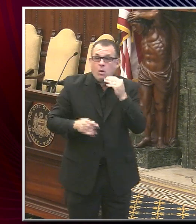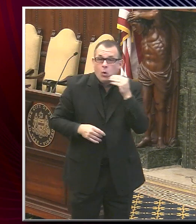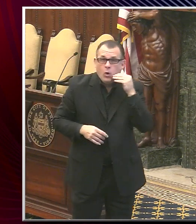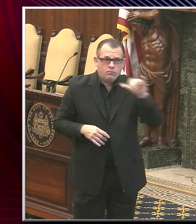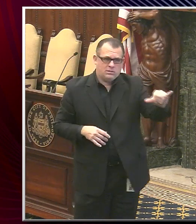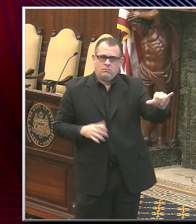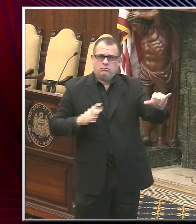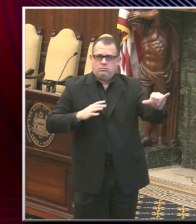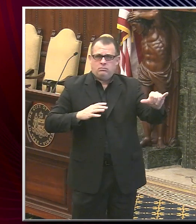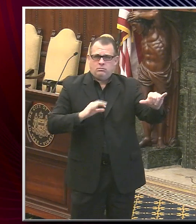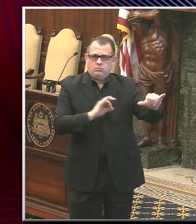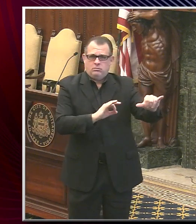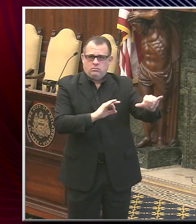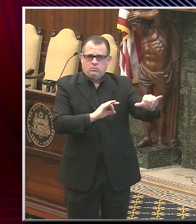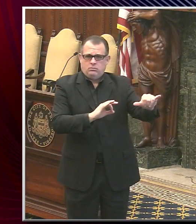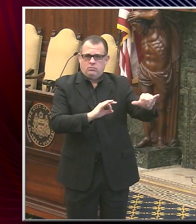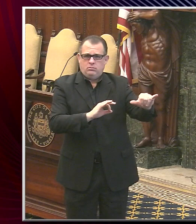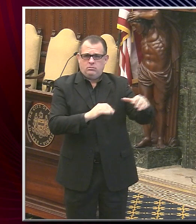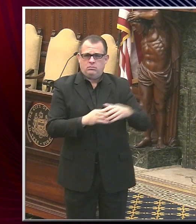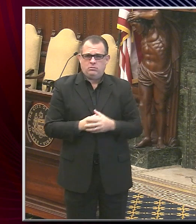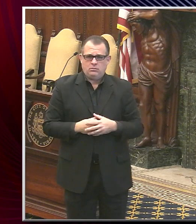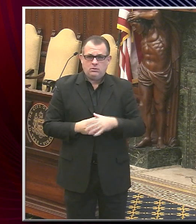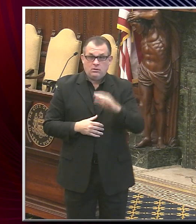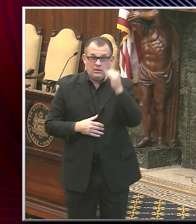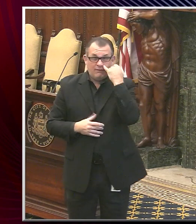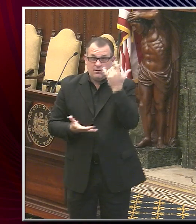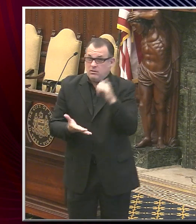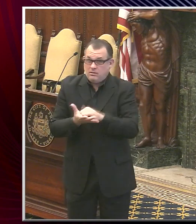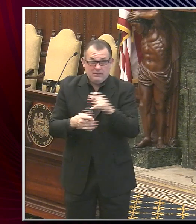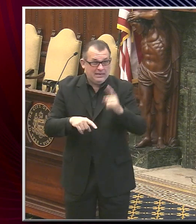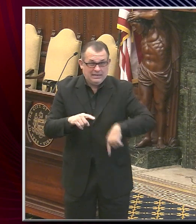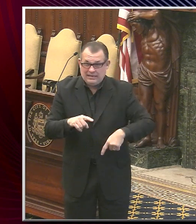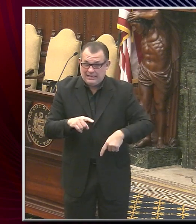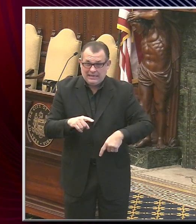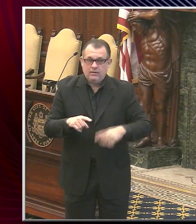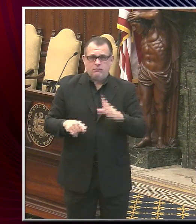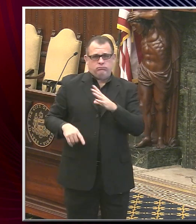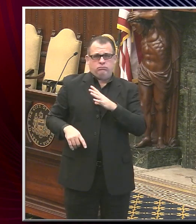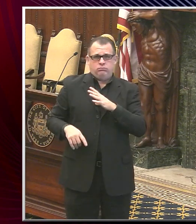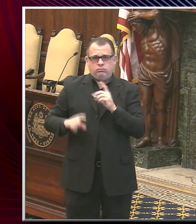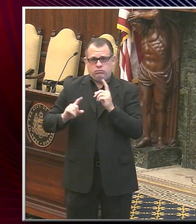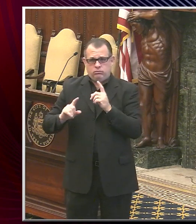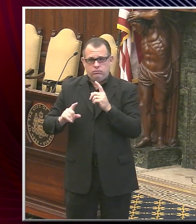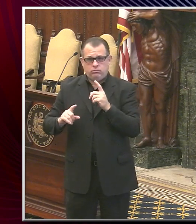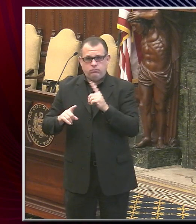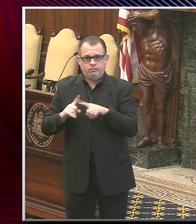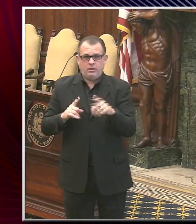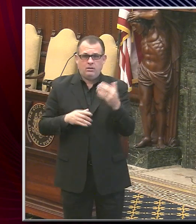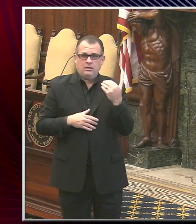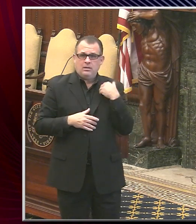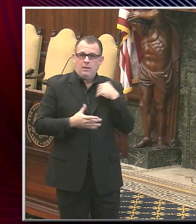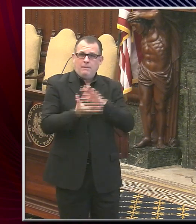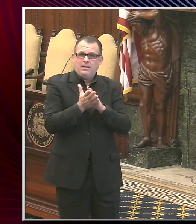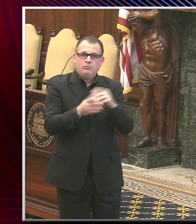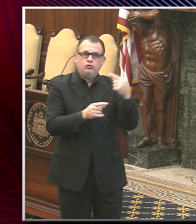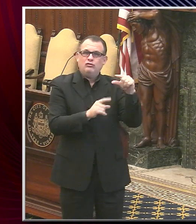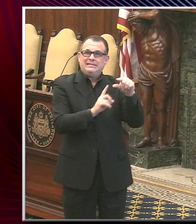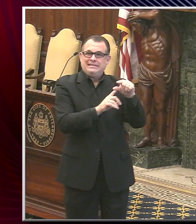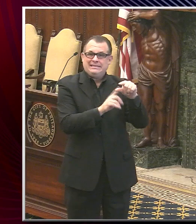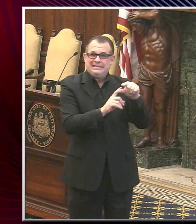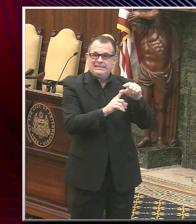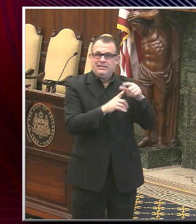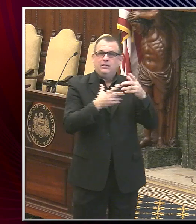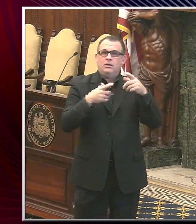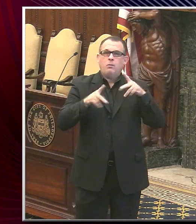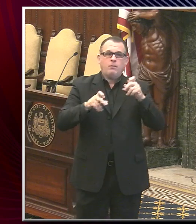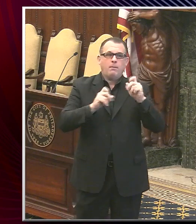not possible, and I know since we moved into the green phase, it was that while they were permitted back, that